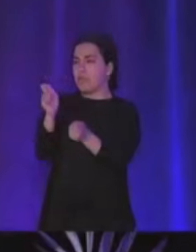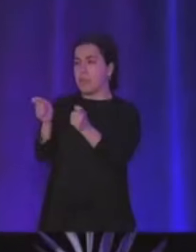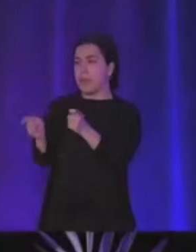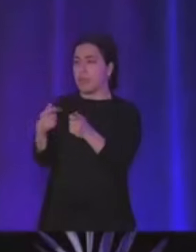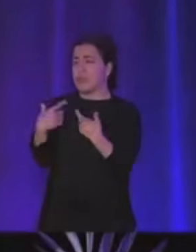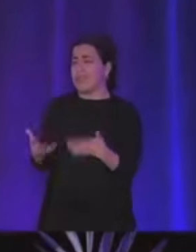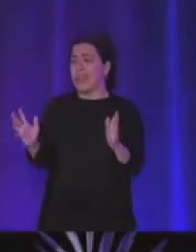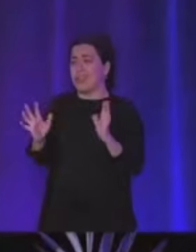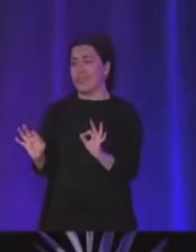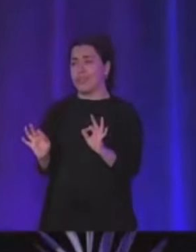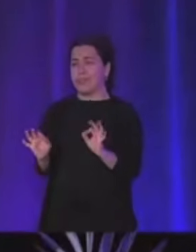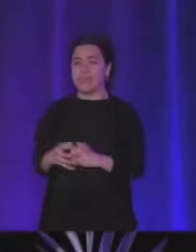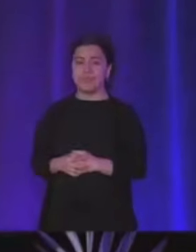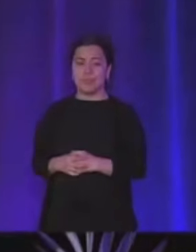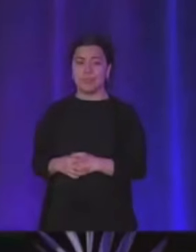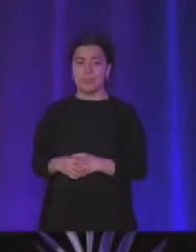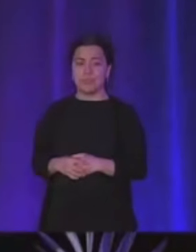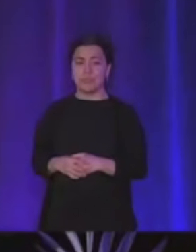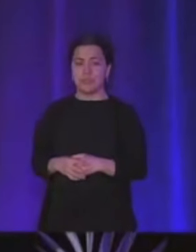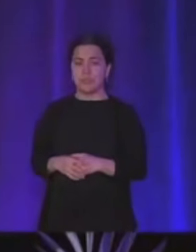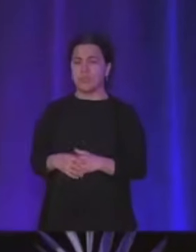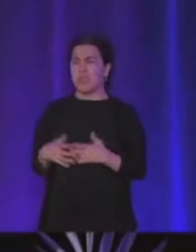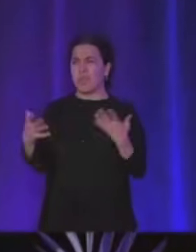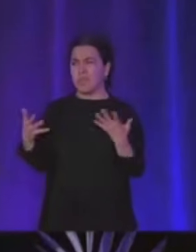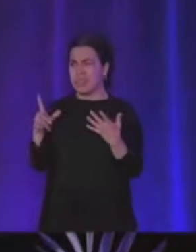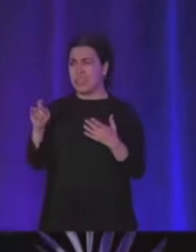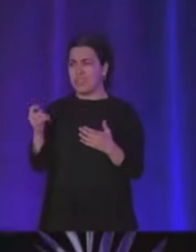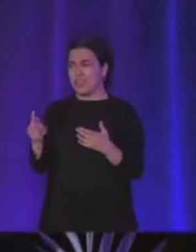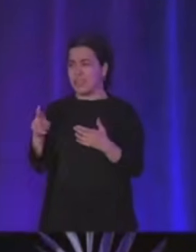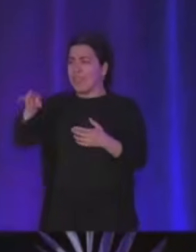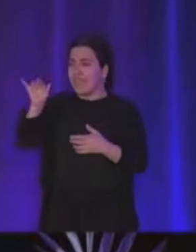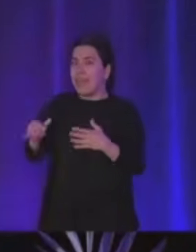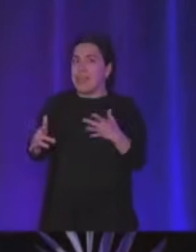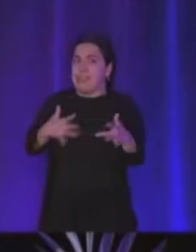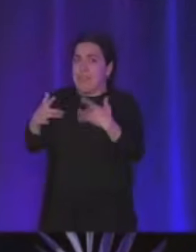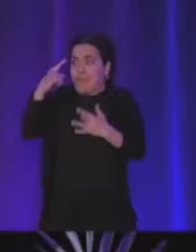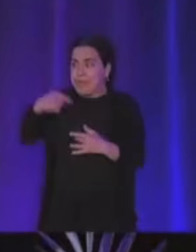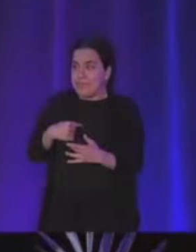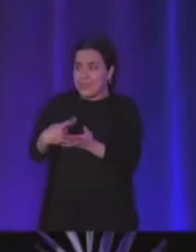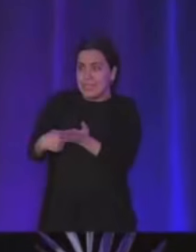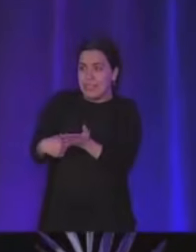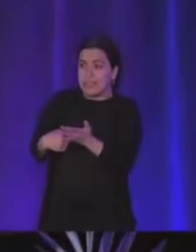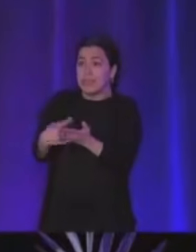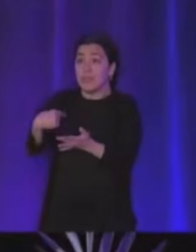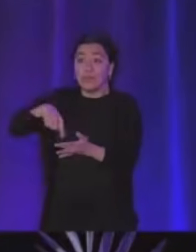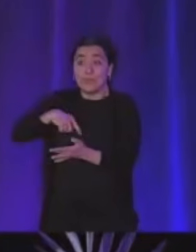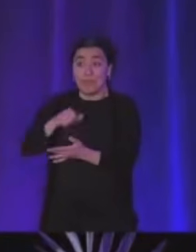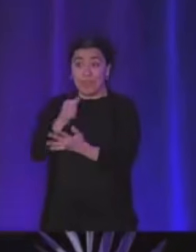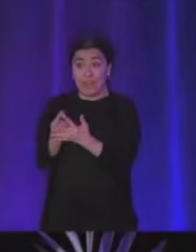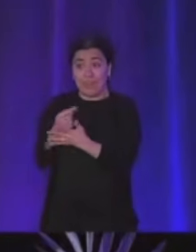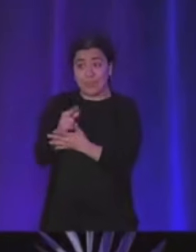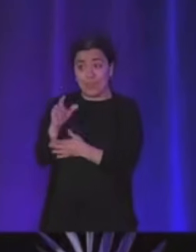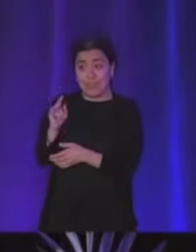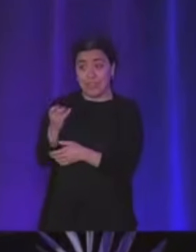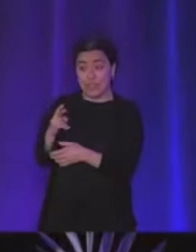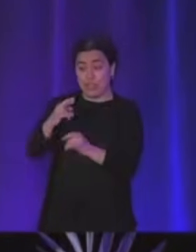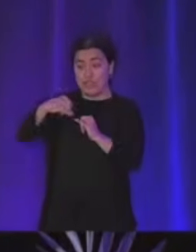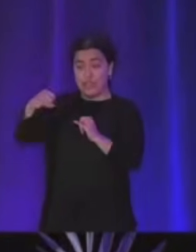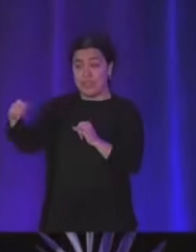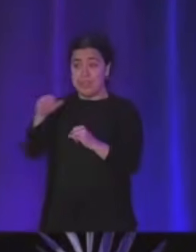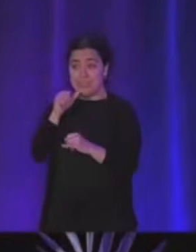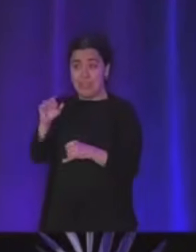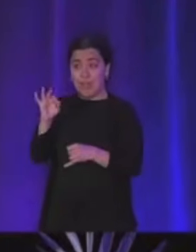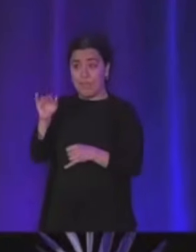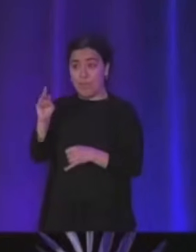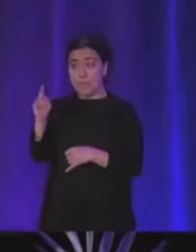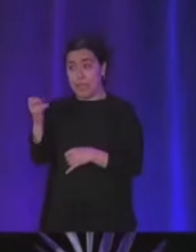good. Let's actually talk about a linter though. That's the thing that really excites me. And no, we did not just cover a linter. A linter is not a formatter,